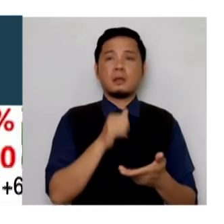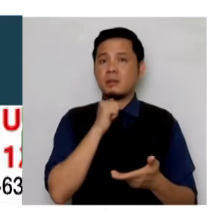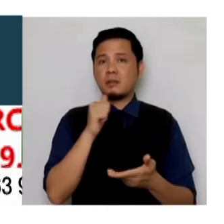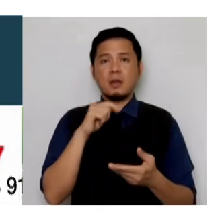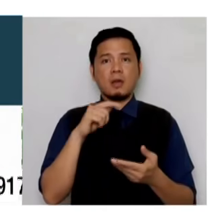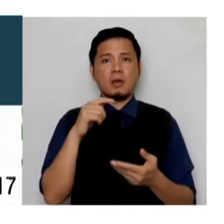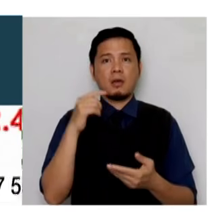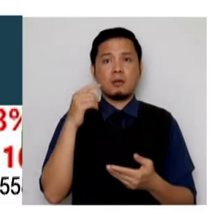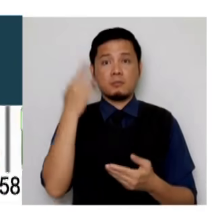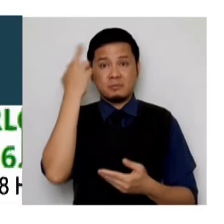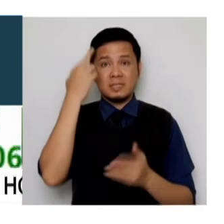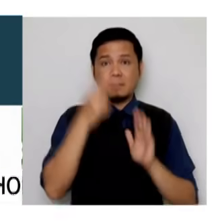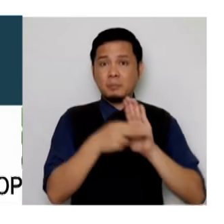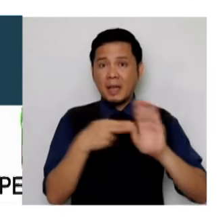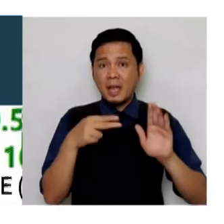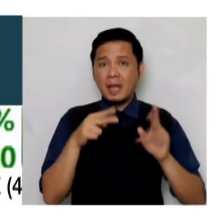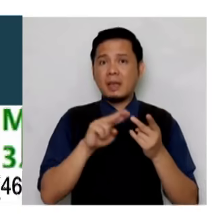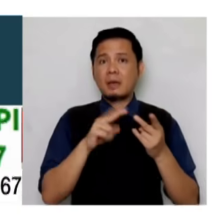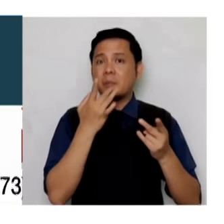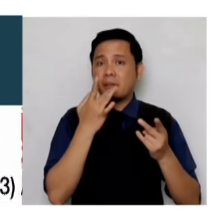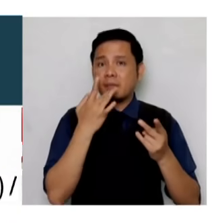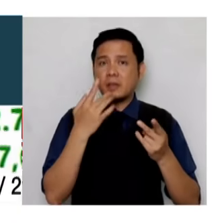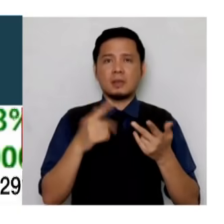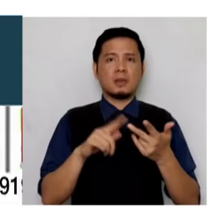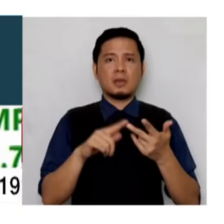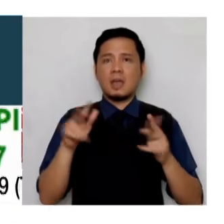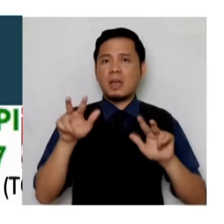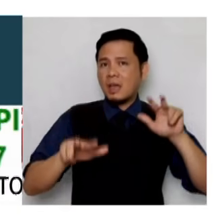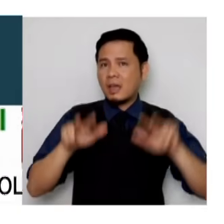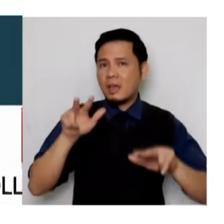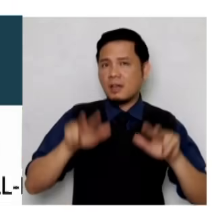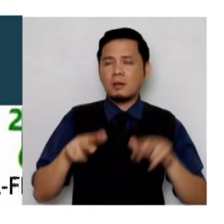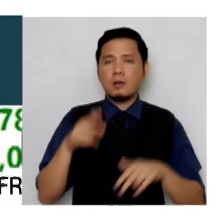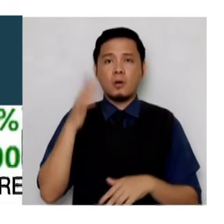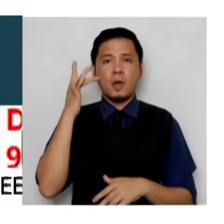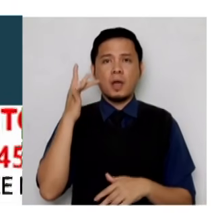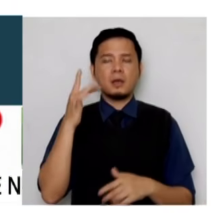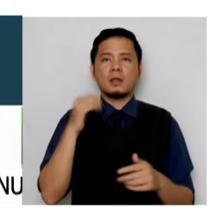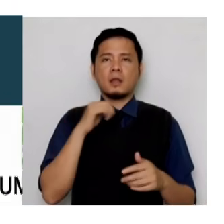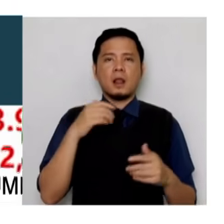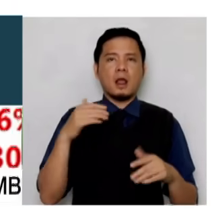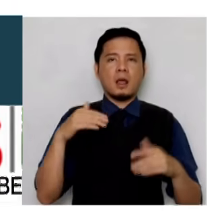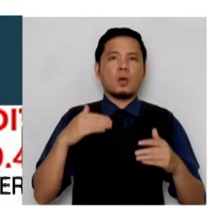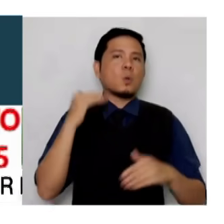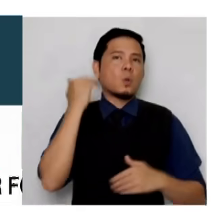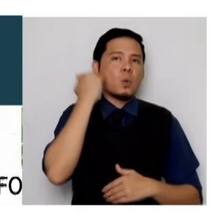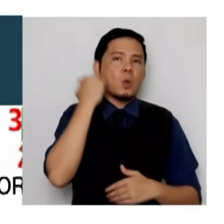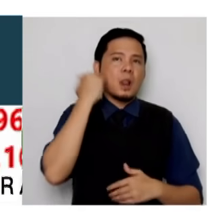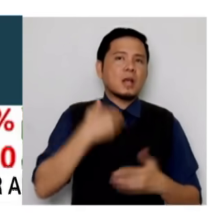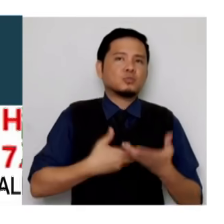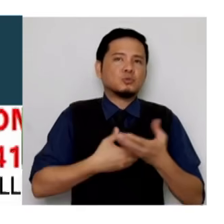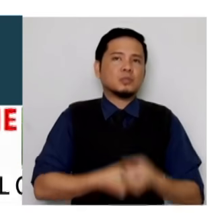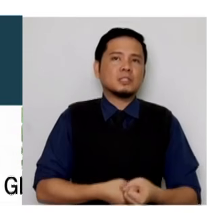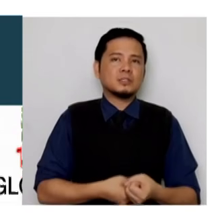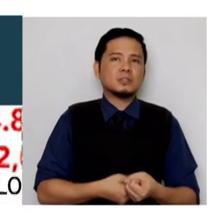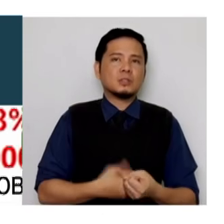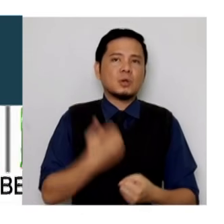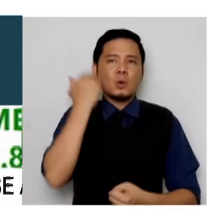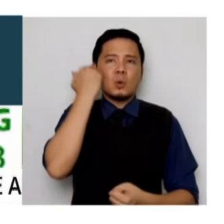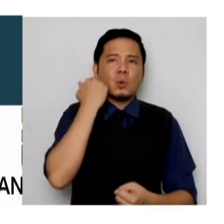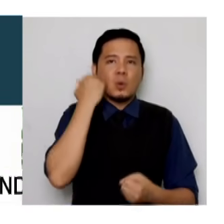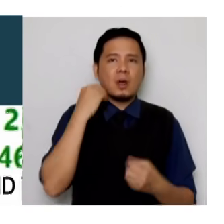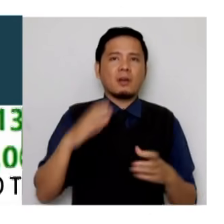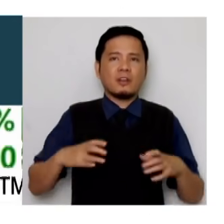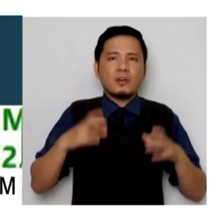or preference or hesitancy, but because of the lack of confidence, of the lack of trust?